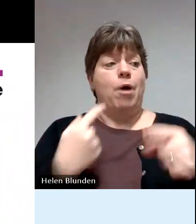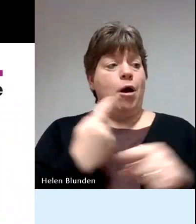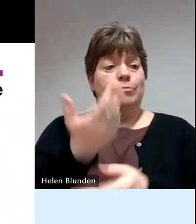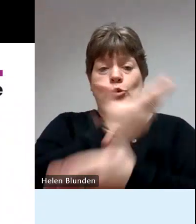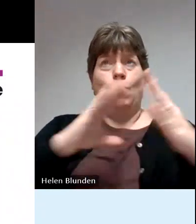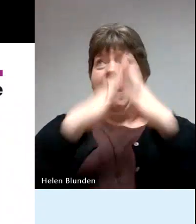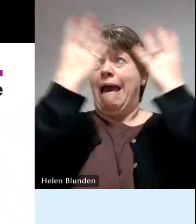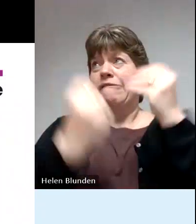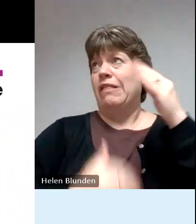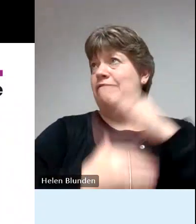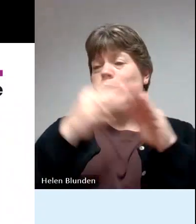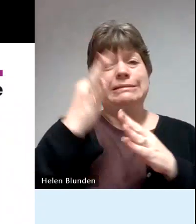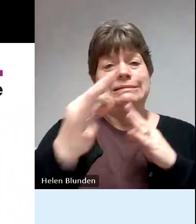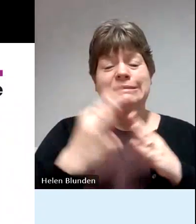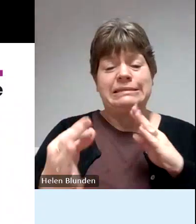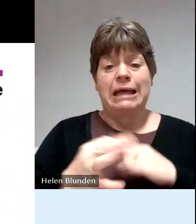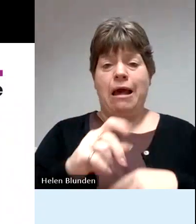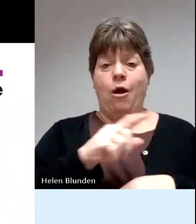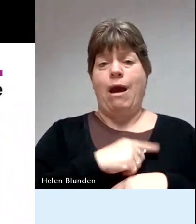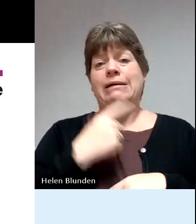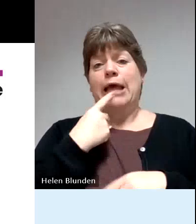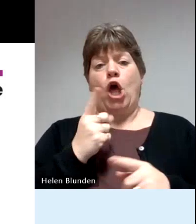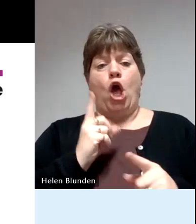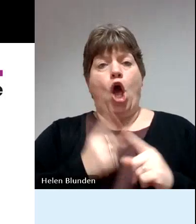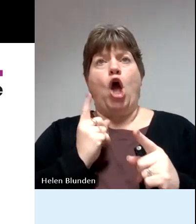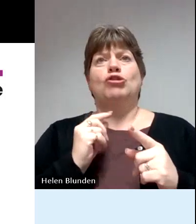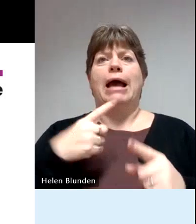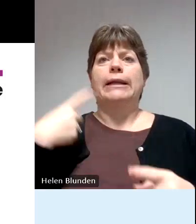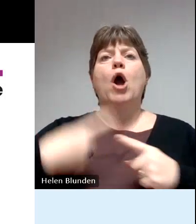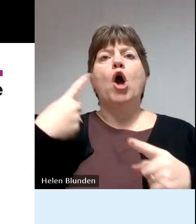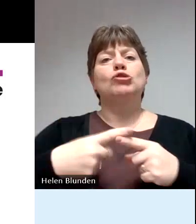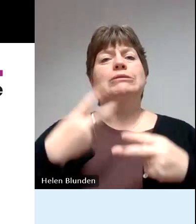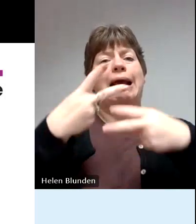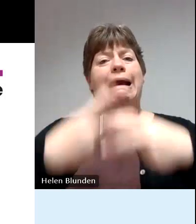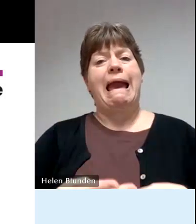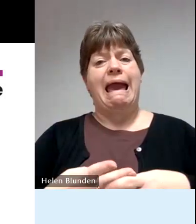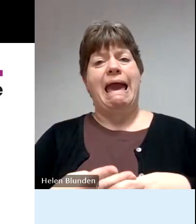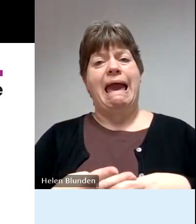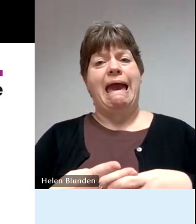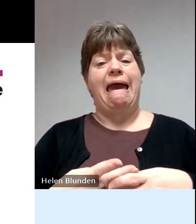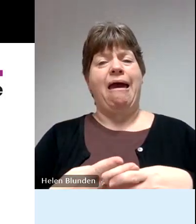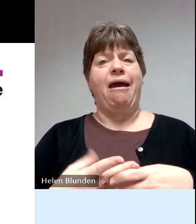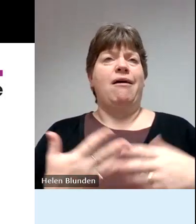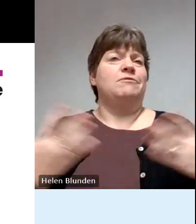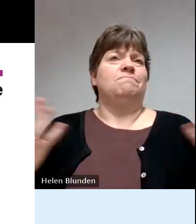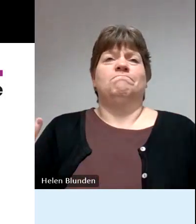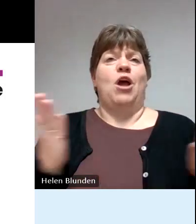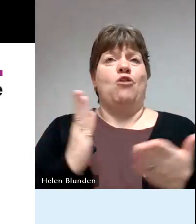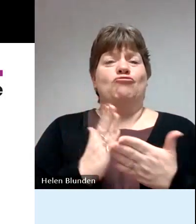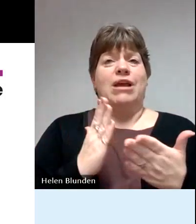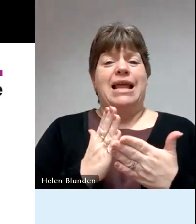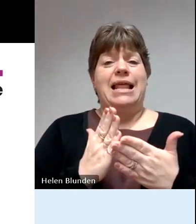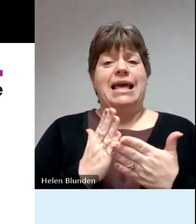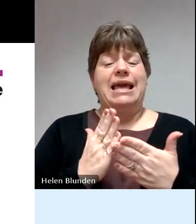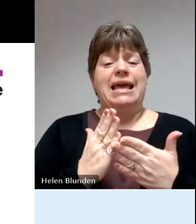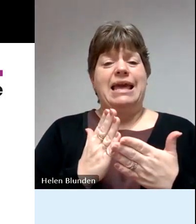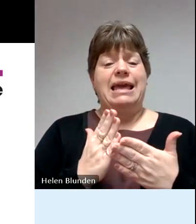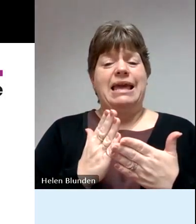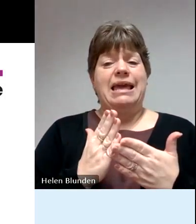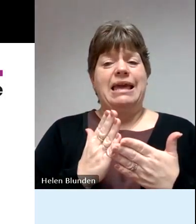detail, obviously, because, as we said, urgent and emergency care, to a greater or lesser extent, touches on